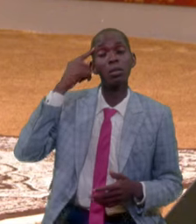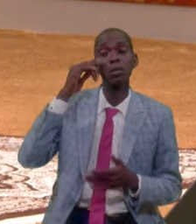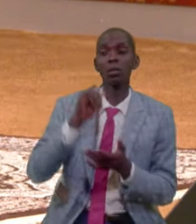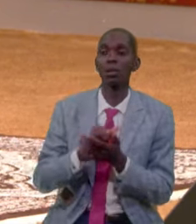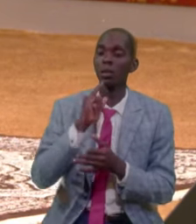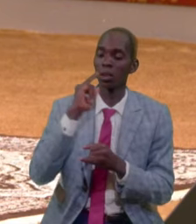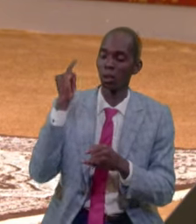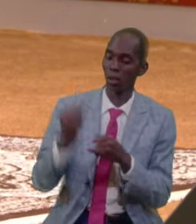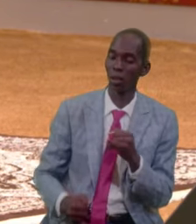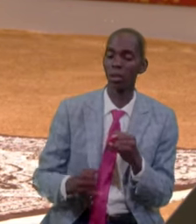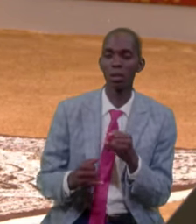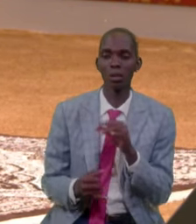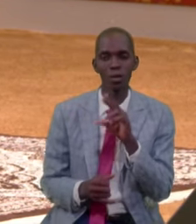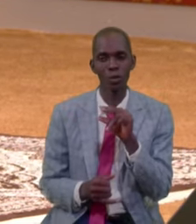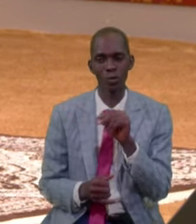the road. They have